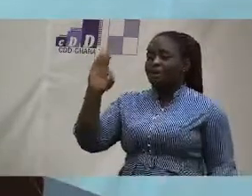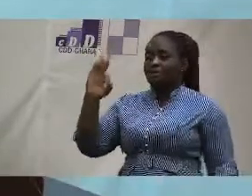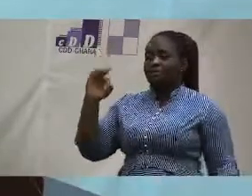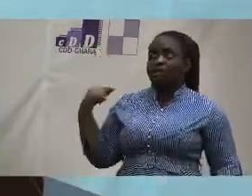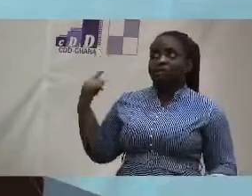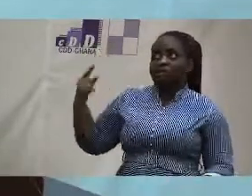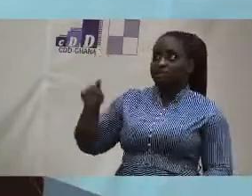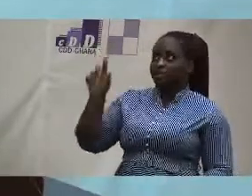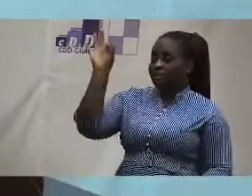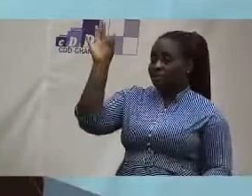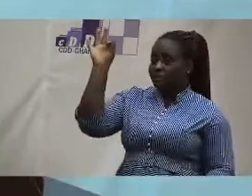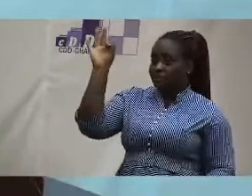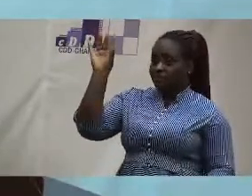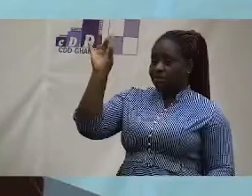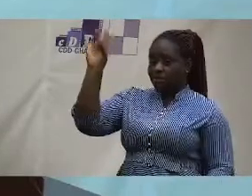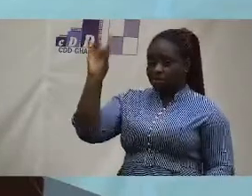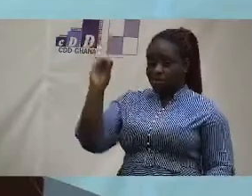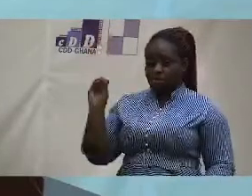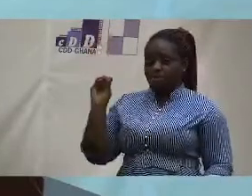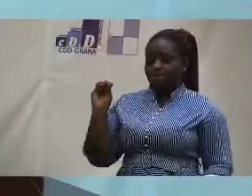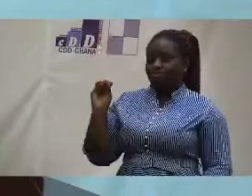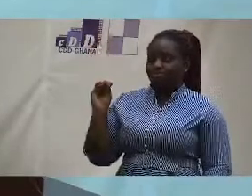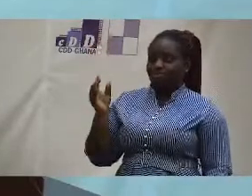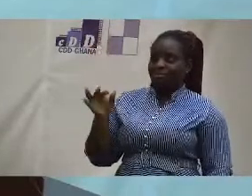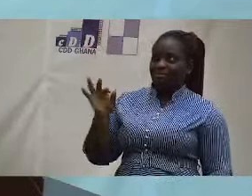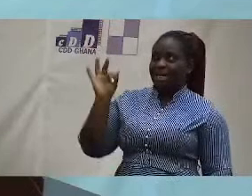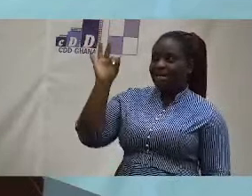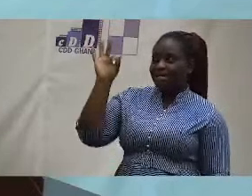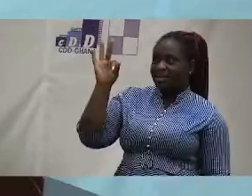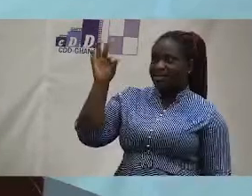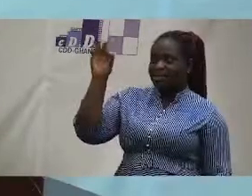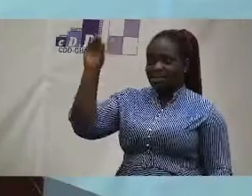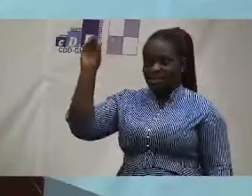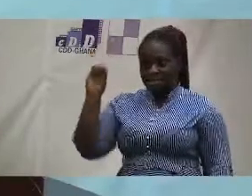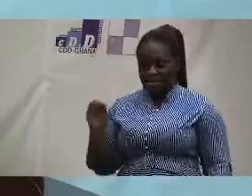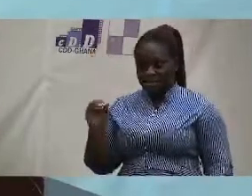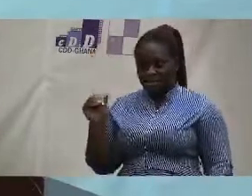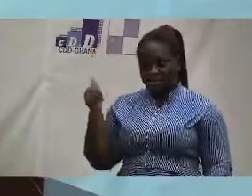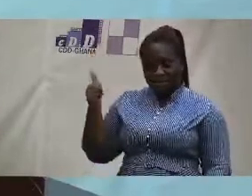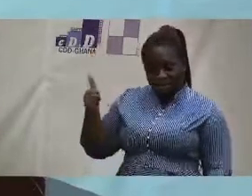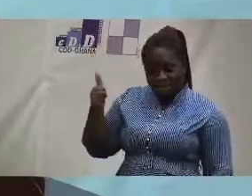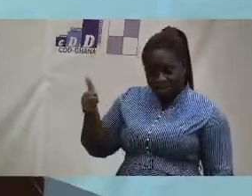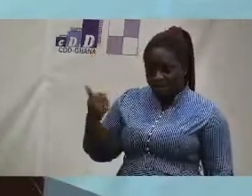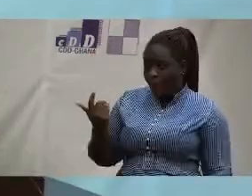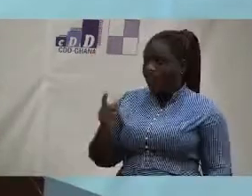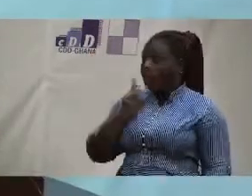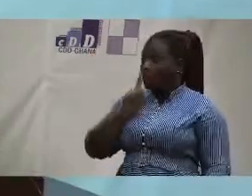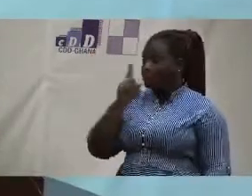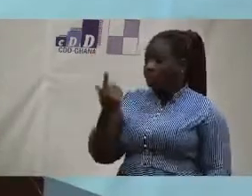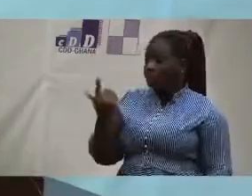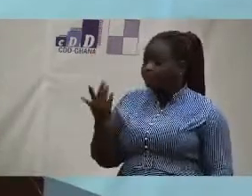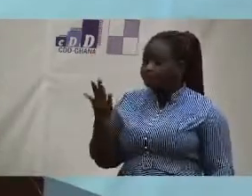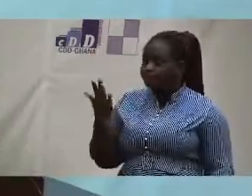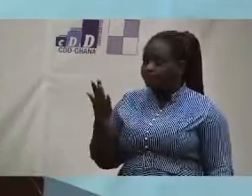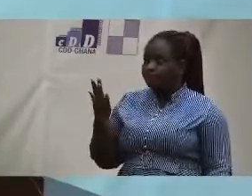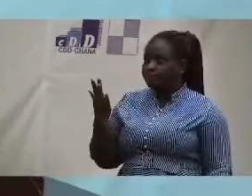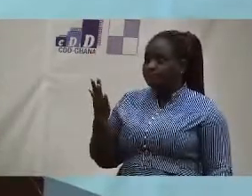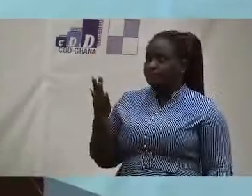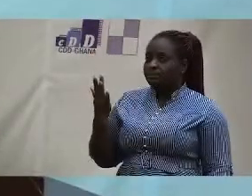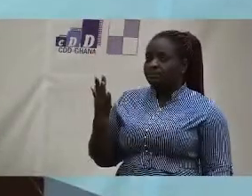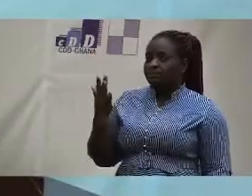since the 1980s and the 1990s itself. And of course,